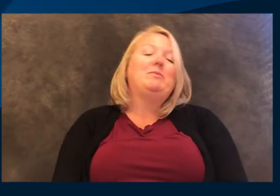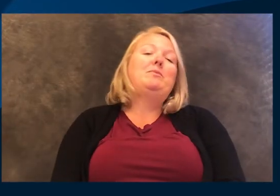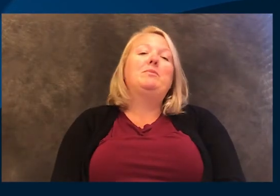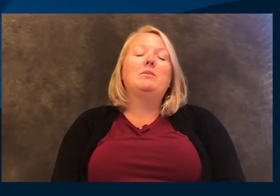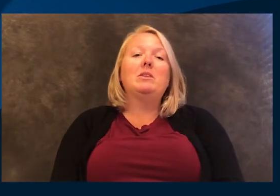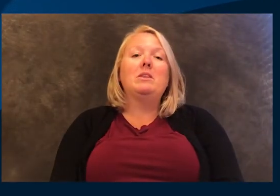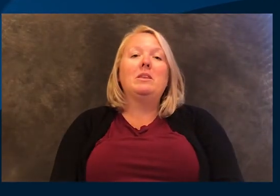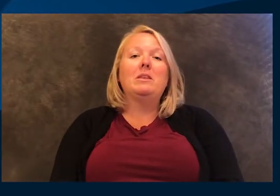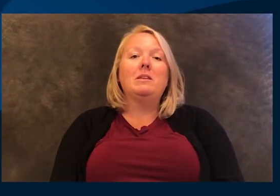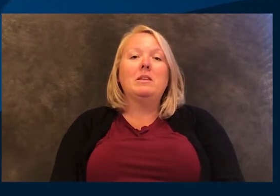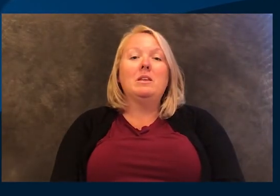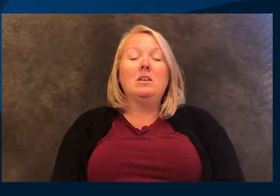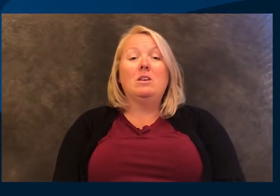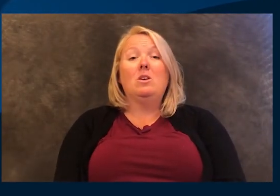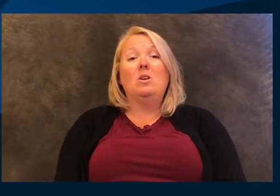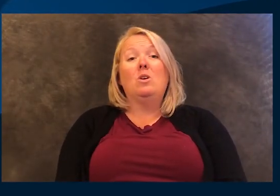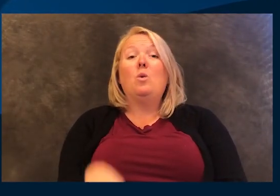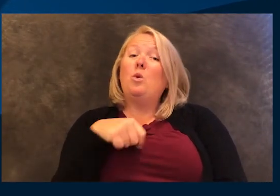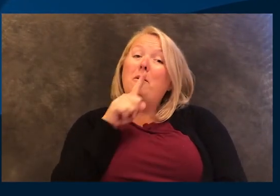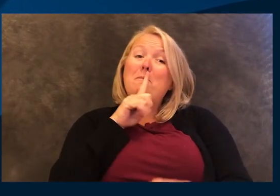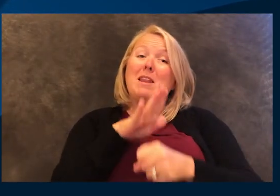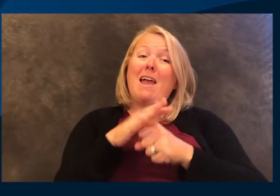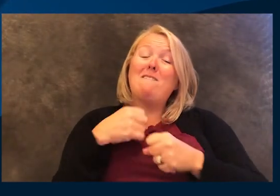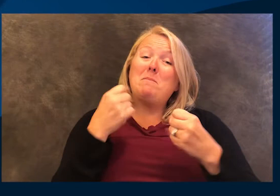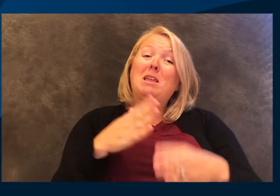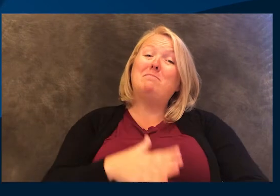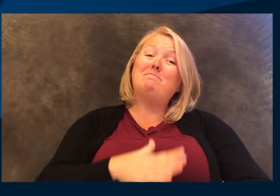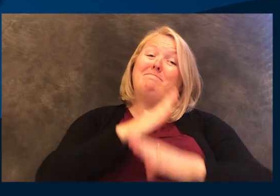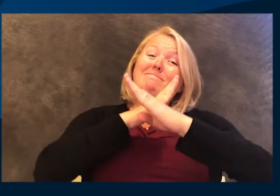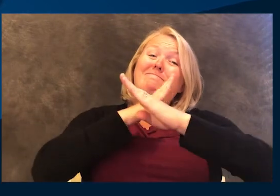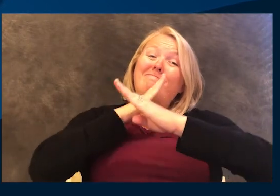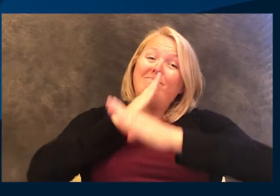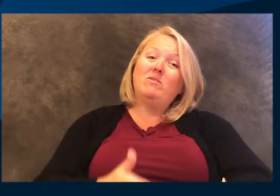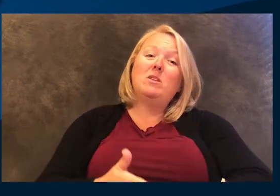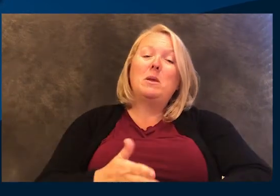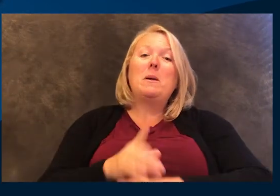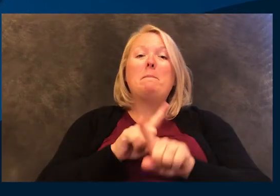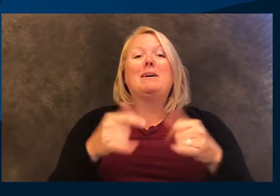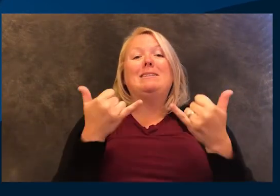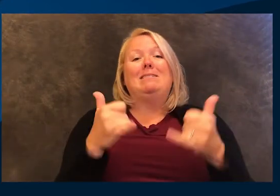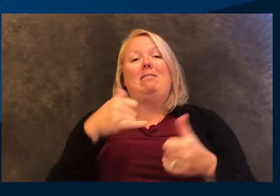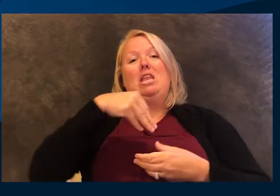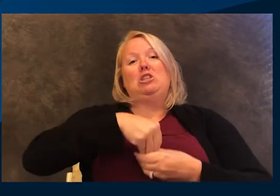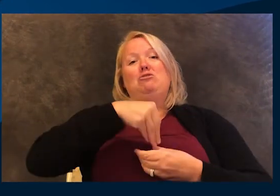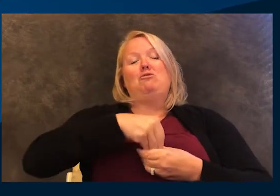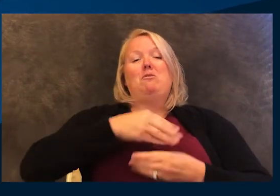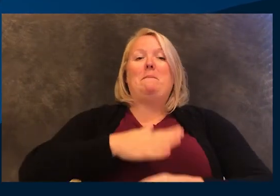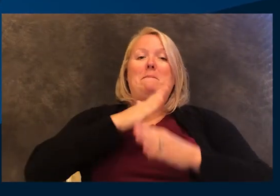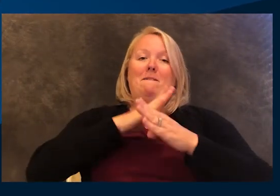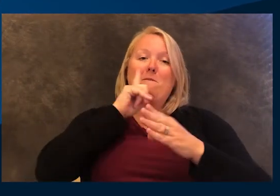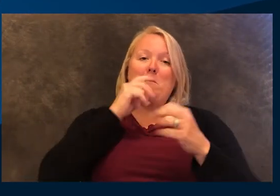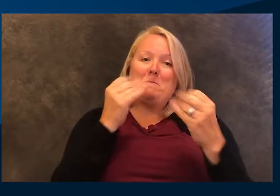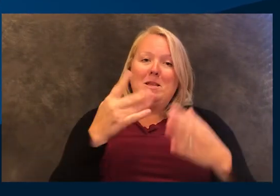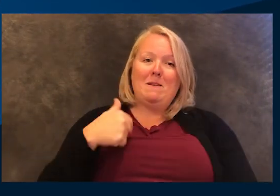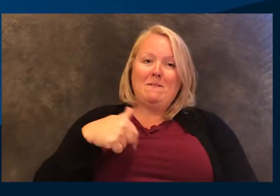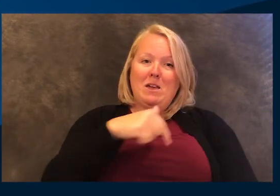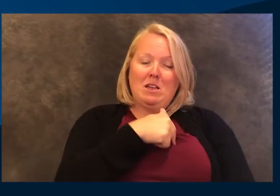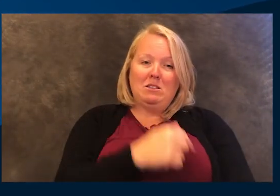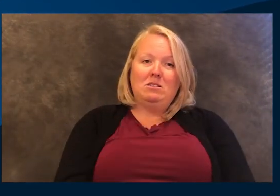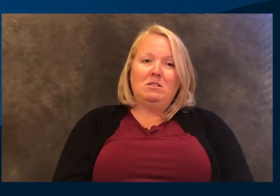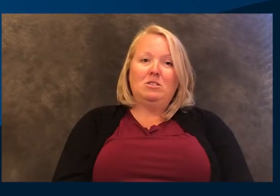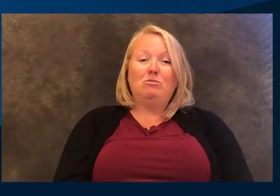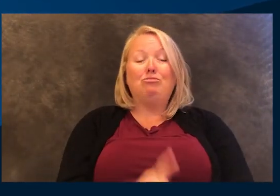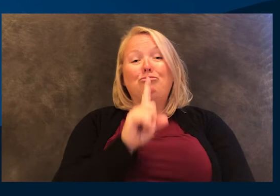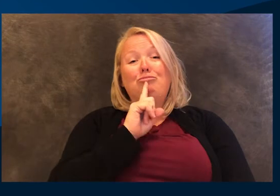While we're committed to breaking down barriers, I also acknowledge that there remains an internal barrier for many of us. There can be a true fear